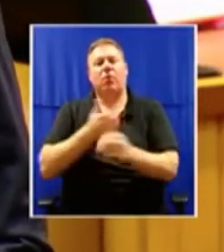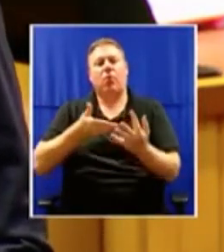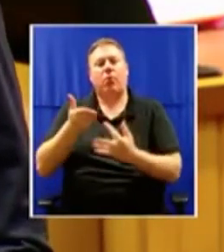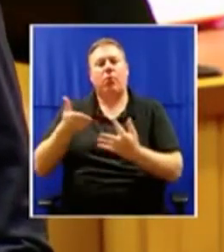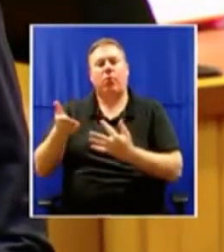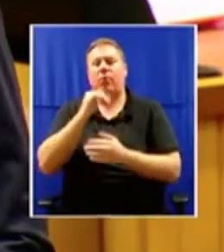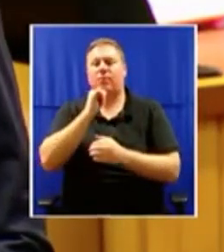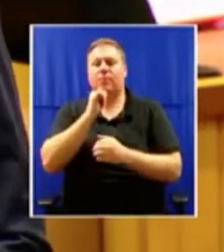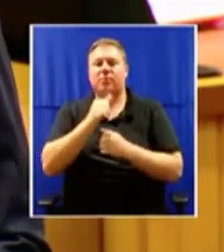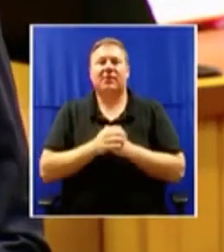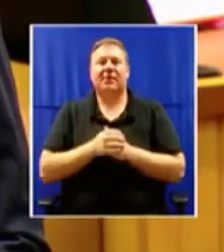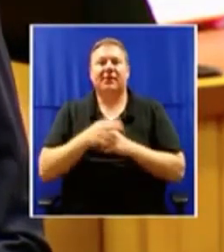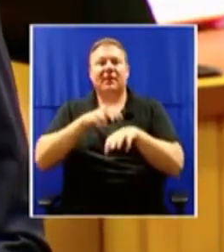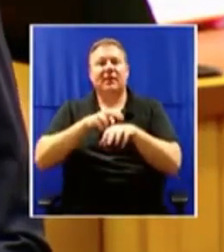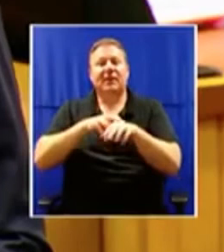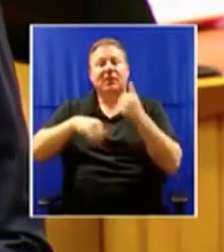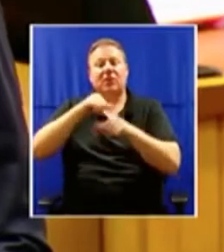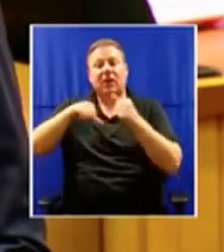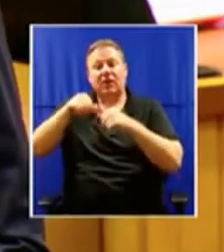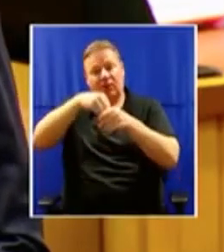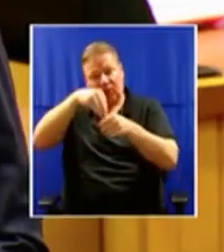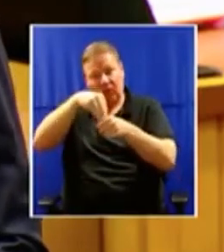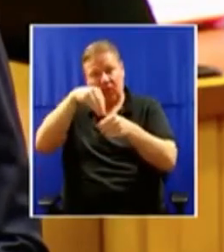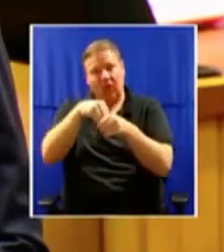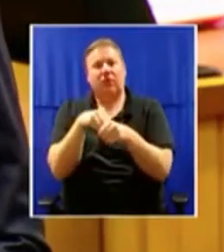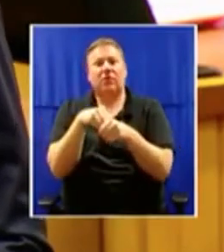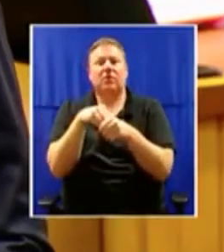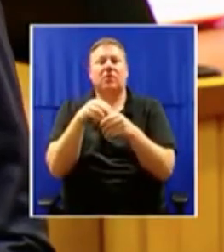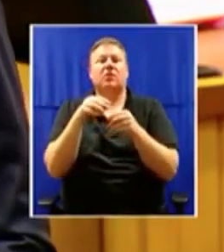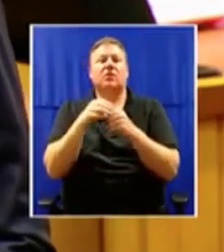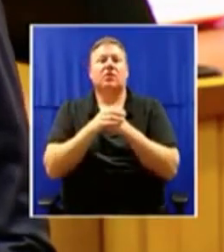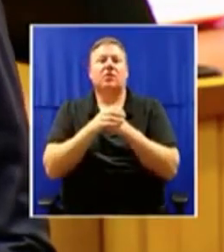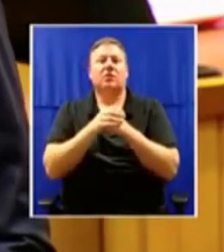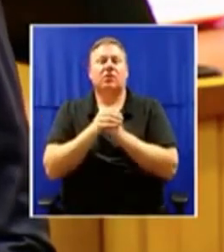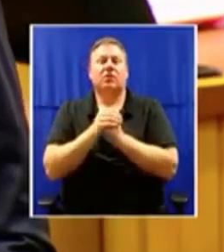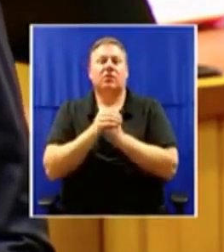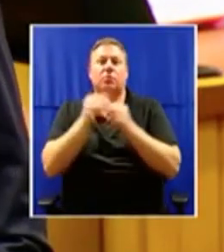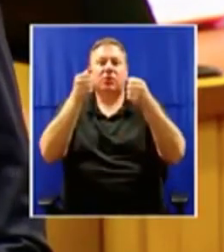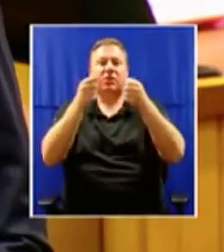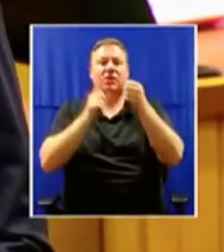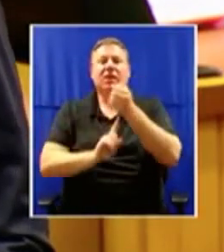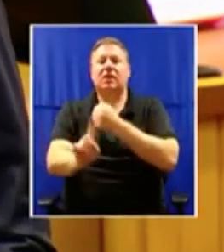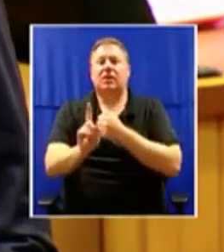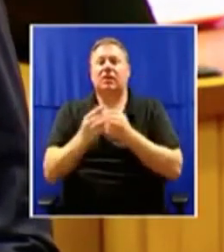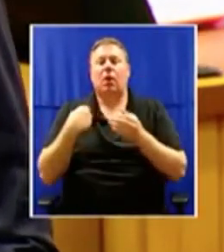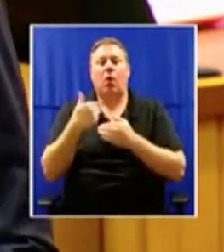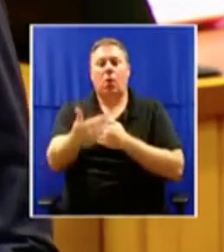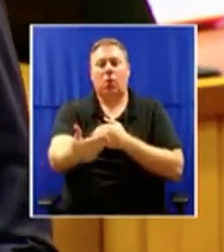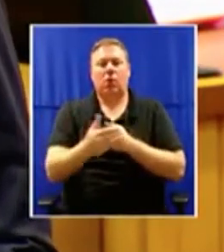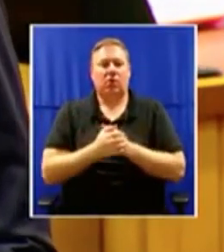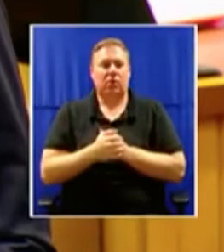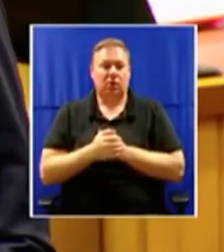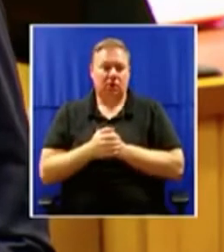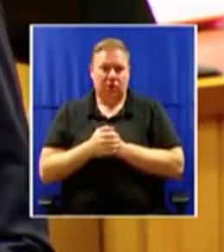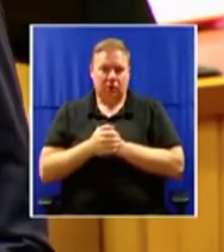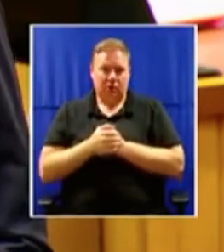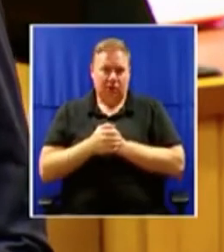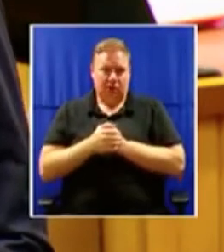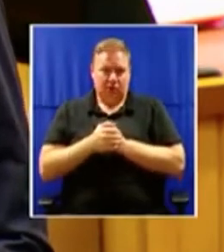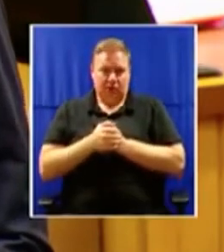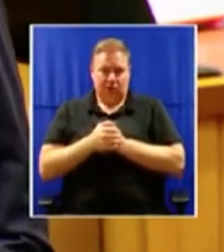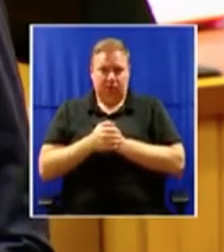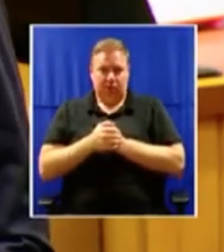to engage on alternative forms of sentencing that may not, in certain instances, include incarcerations